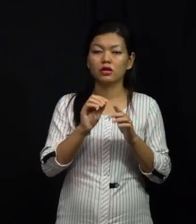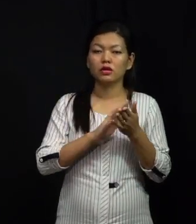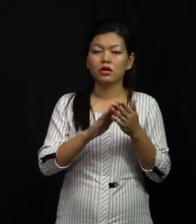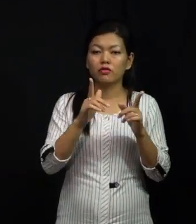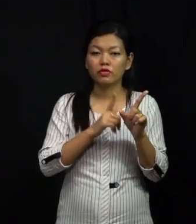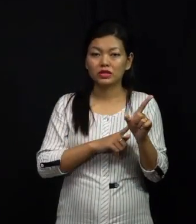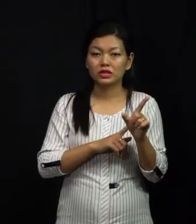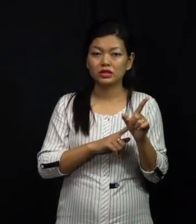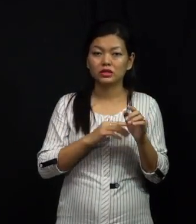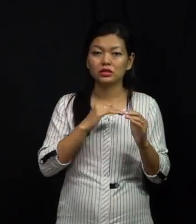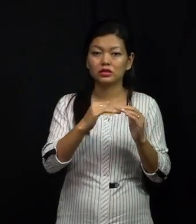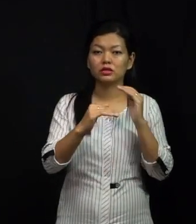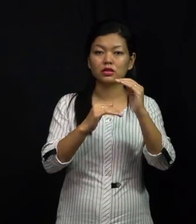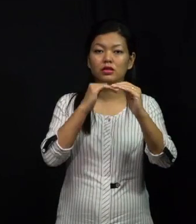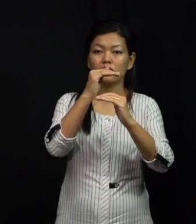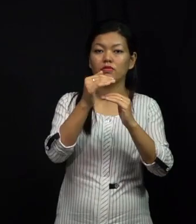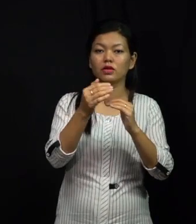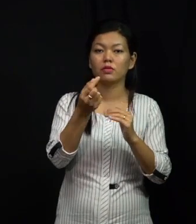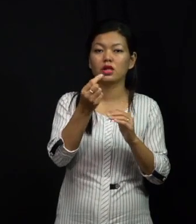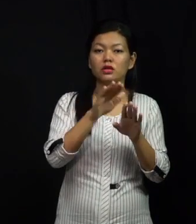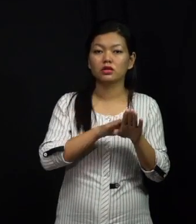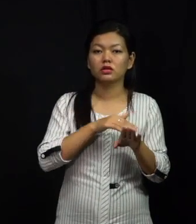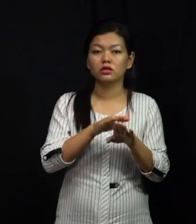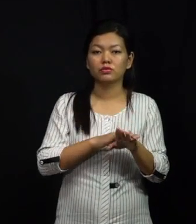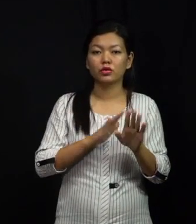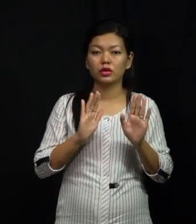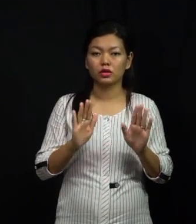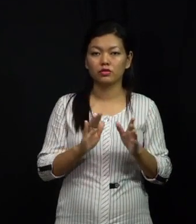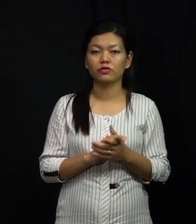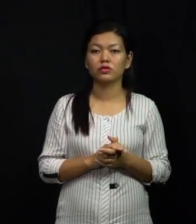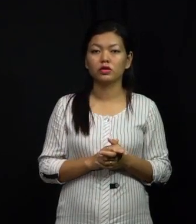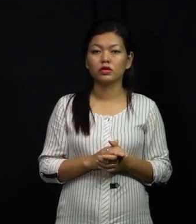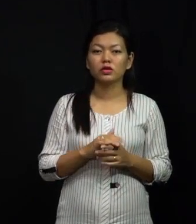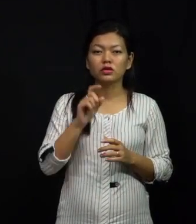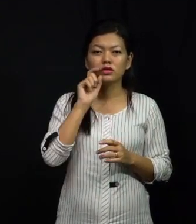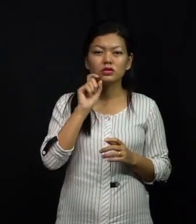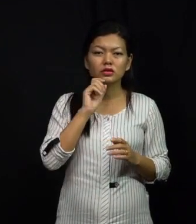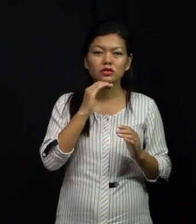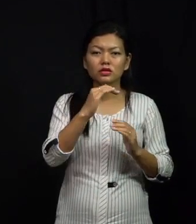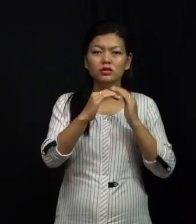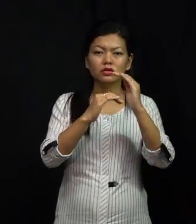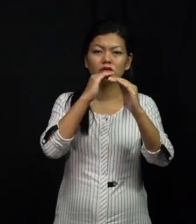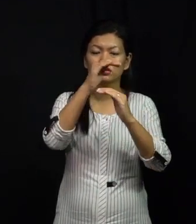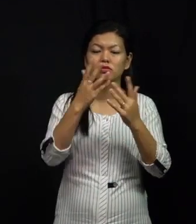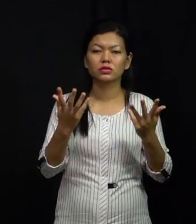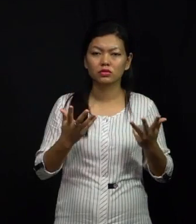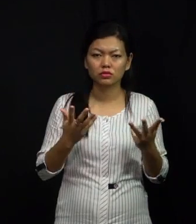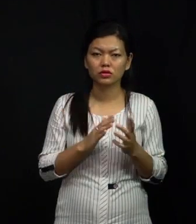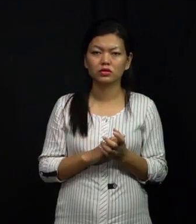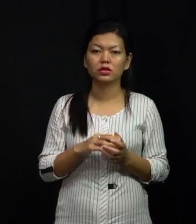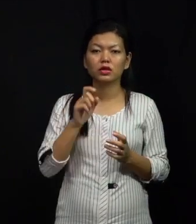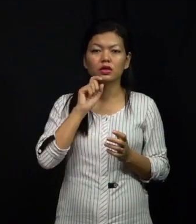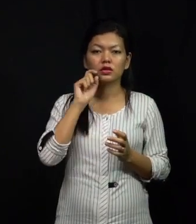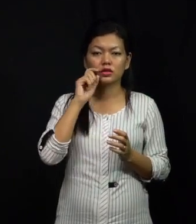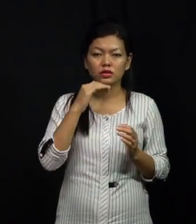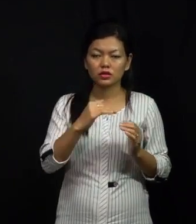in sexual development. So when I say sexual development, there's nothing to be inhibited, but sexual development is to do with